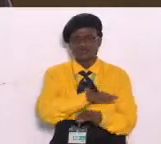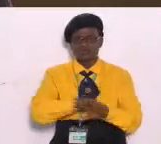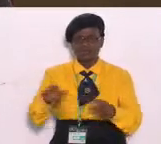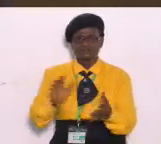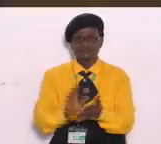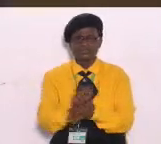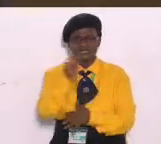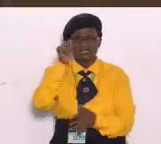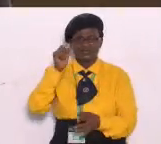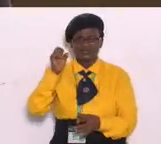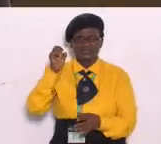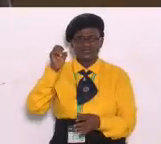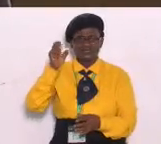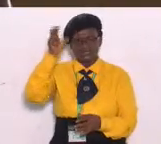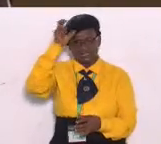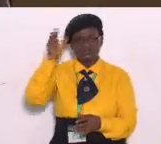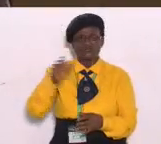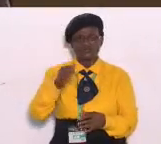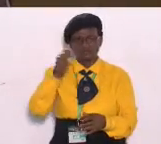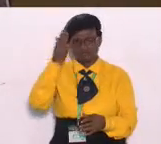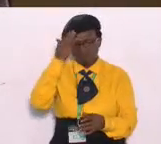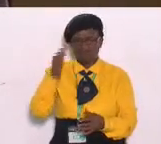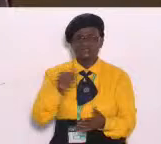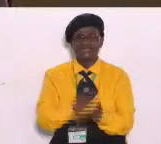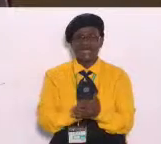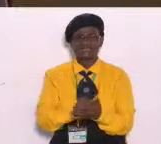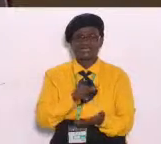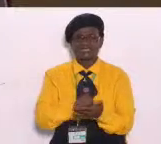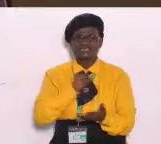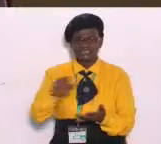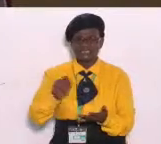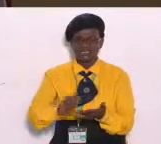He knows that it is written.